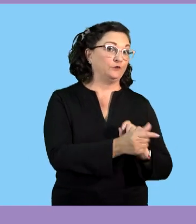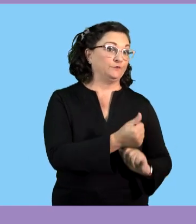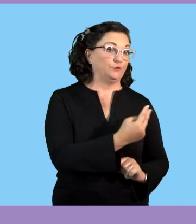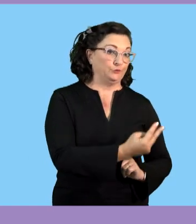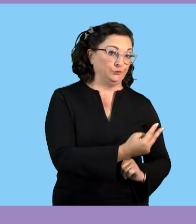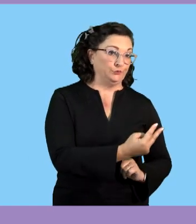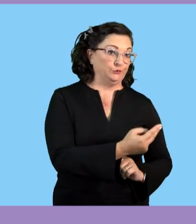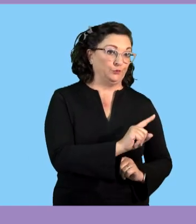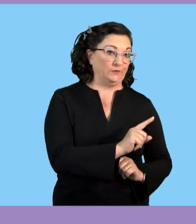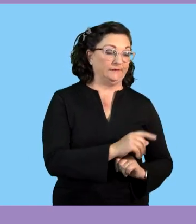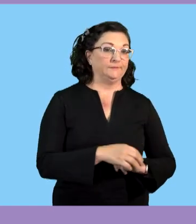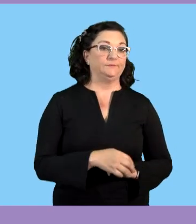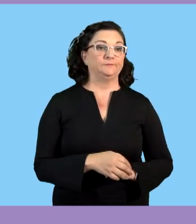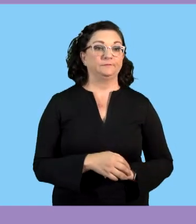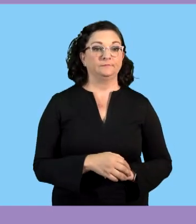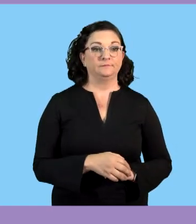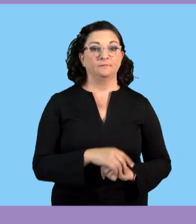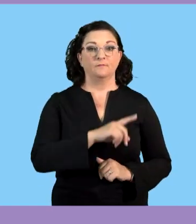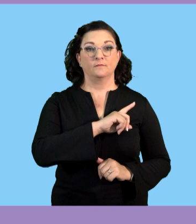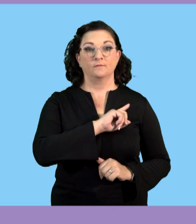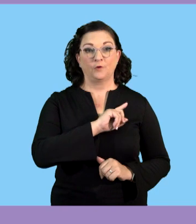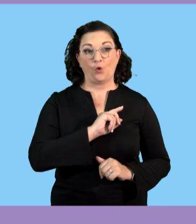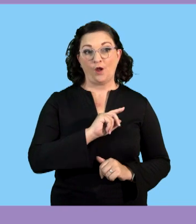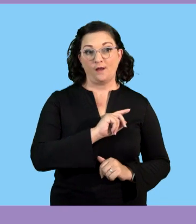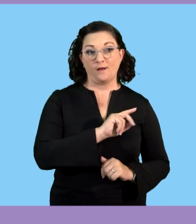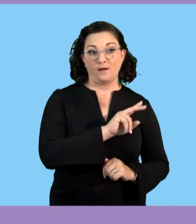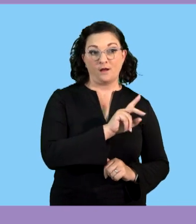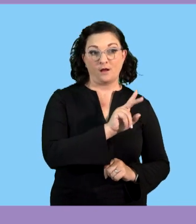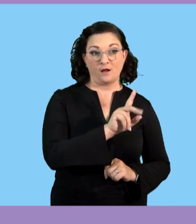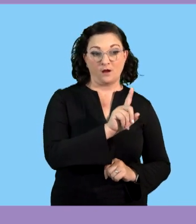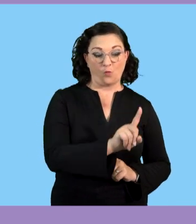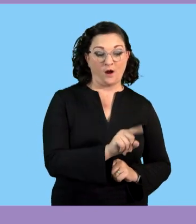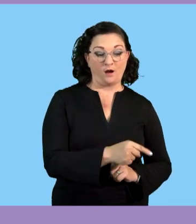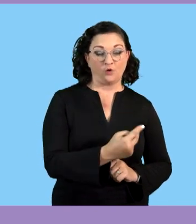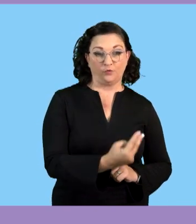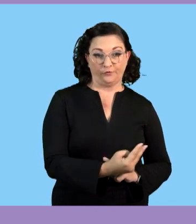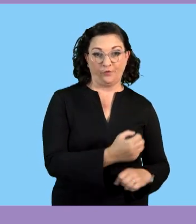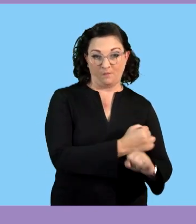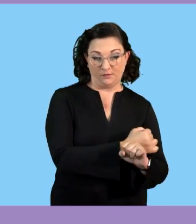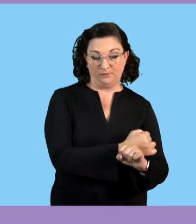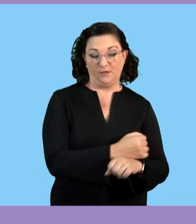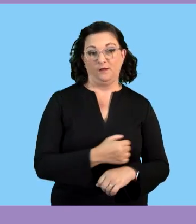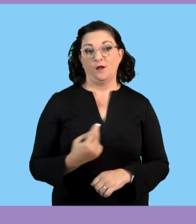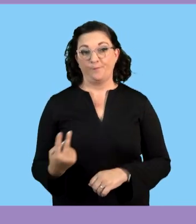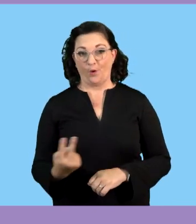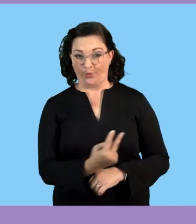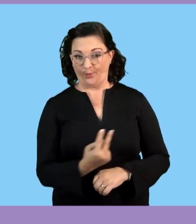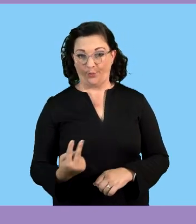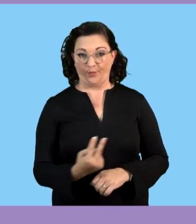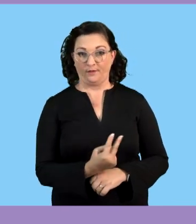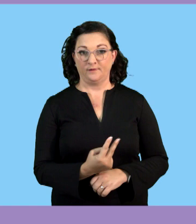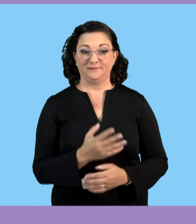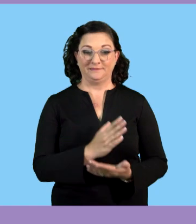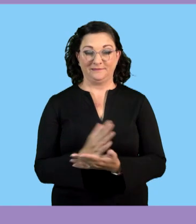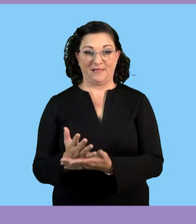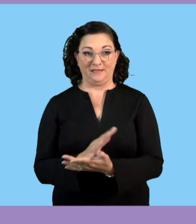inverse of 2. And we are going to do that on both sides, that is multiplying by 1/2. And the reason for this is